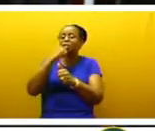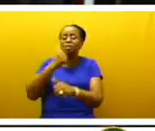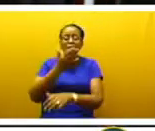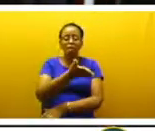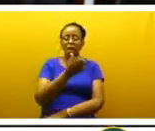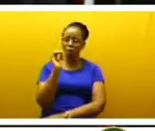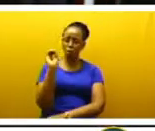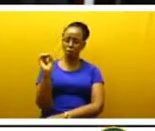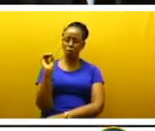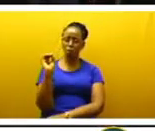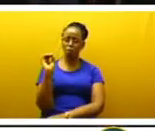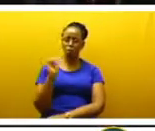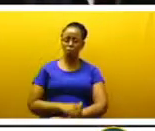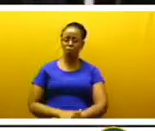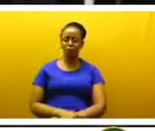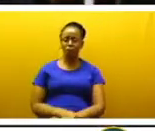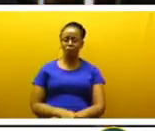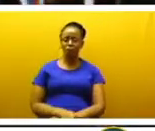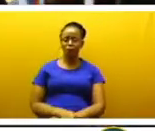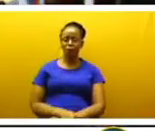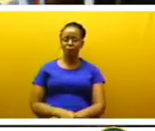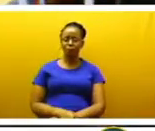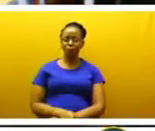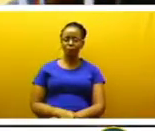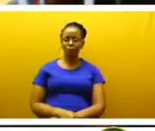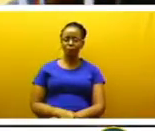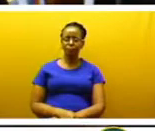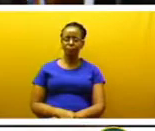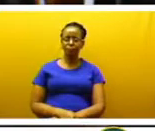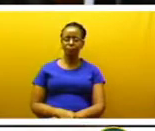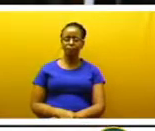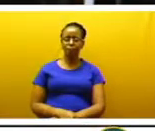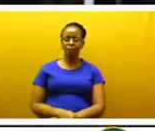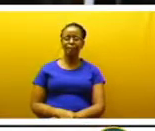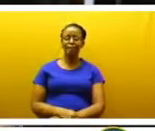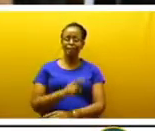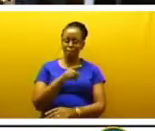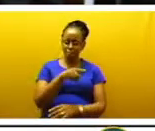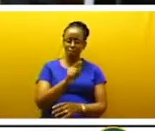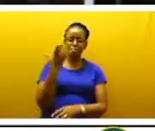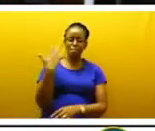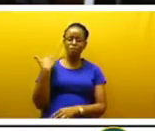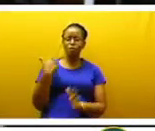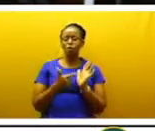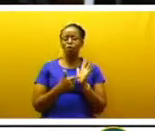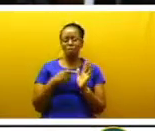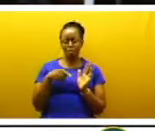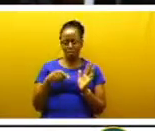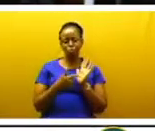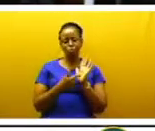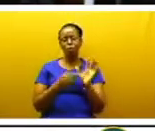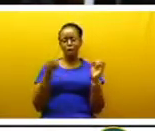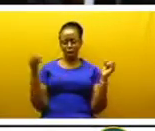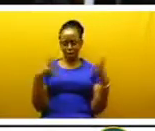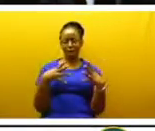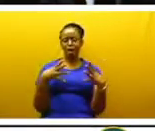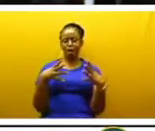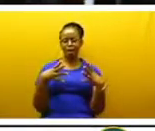This continuous, they could not resist the temptation of showing a